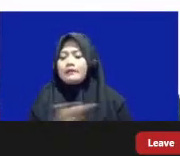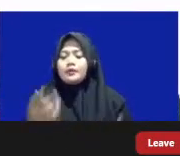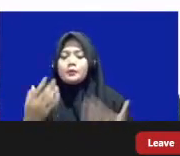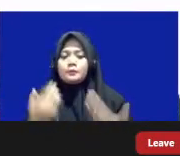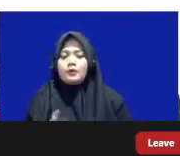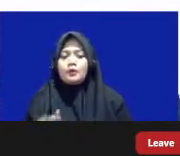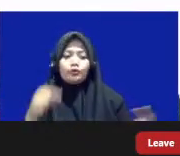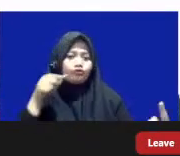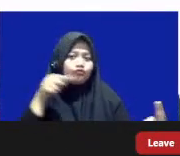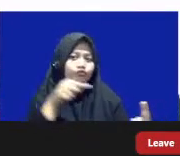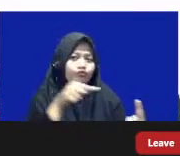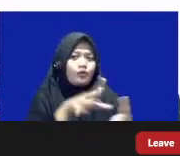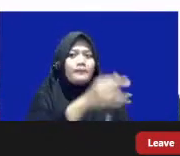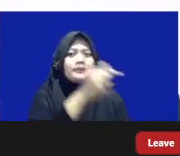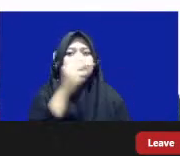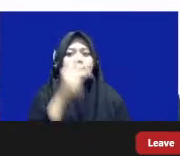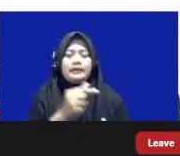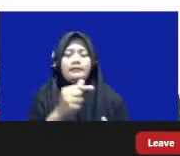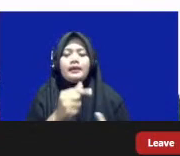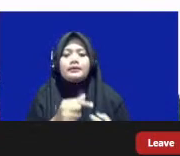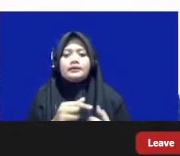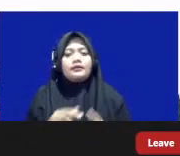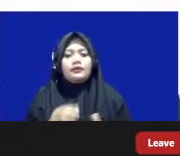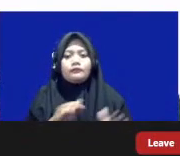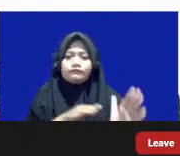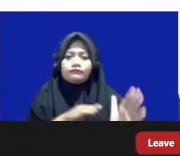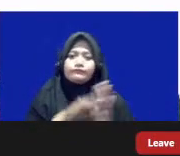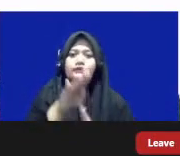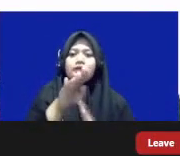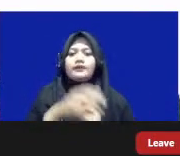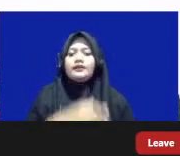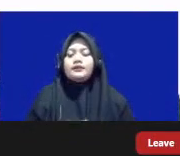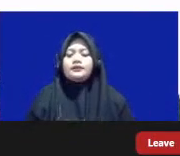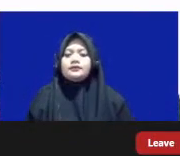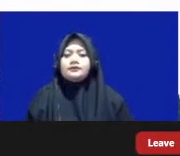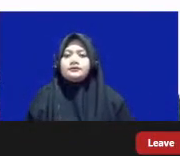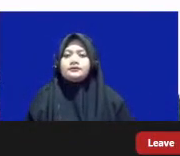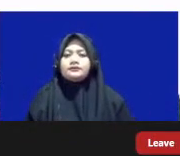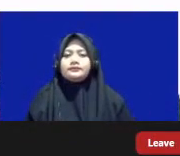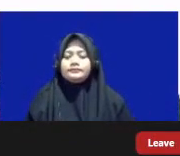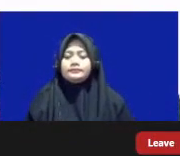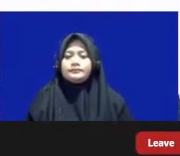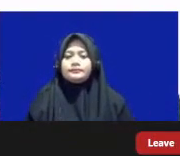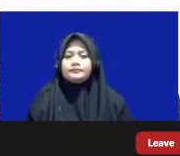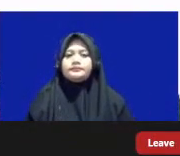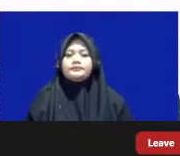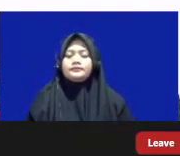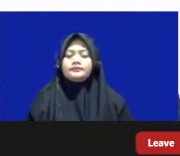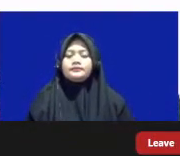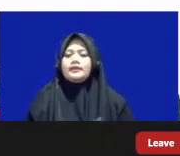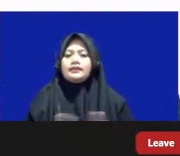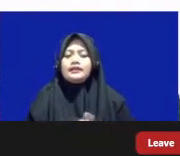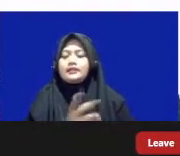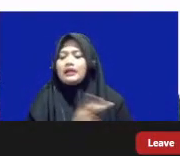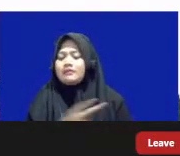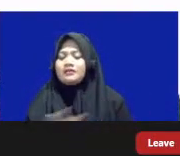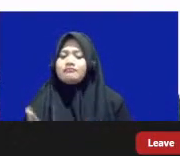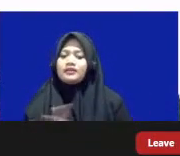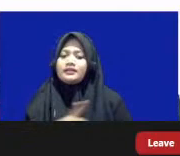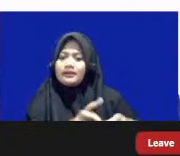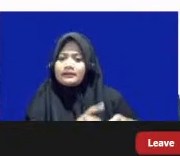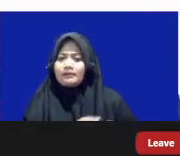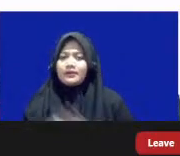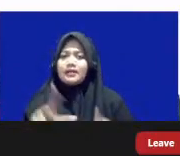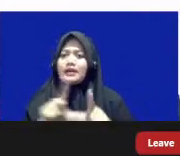2020. In 2020, WFP, along with other UN agencies, FAO, UNICEF, UNFPA,